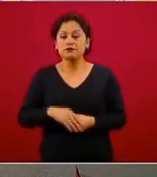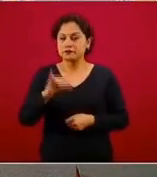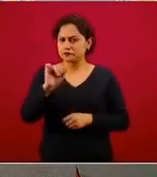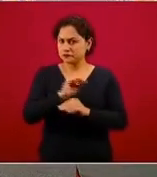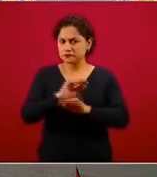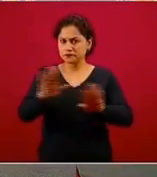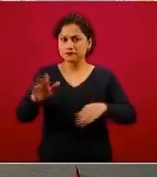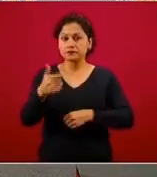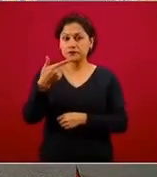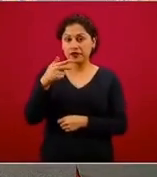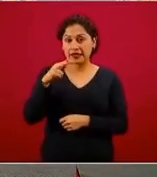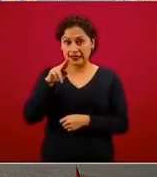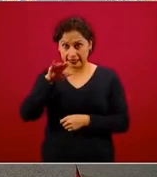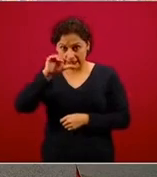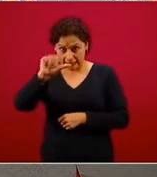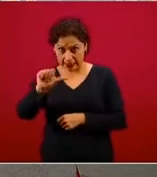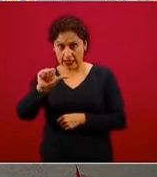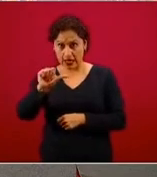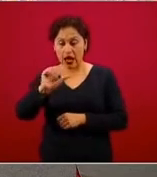on the guide?